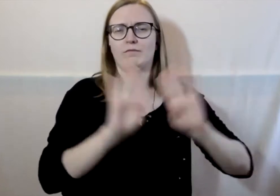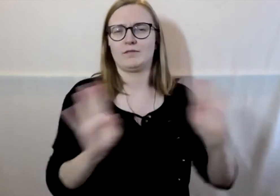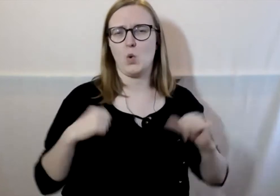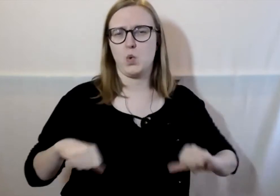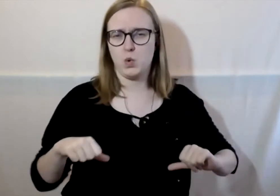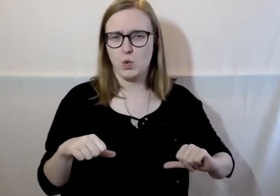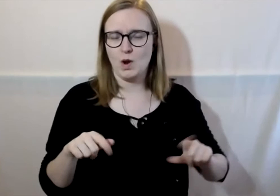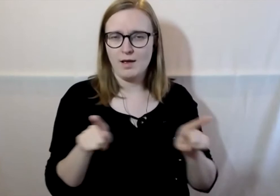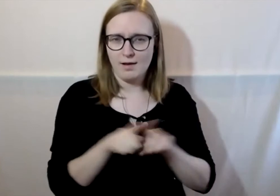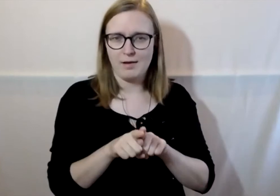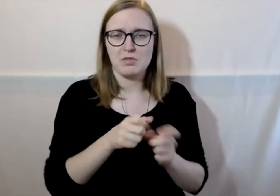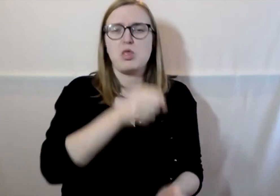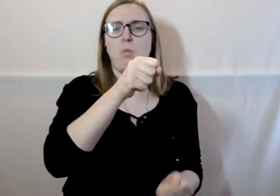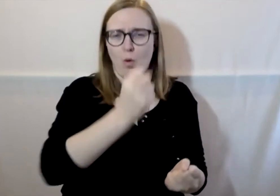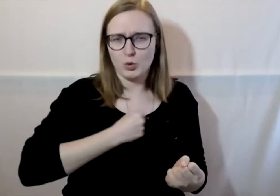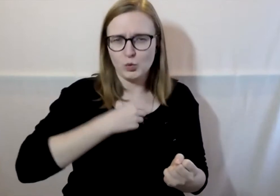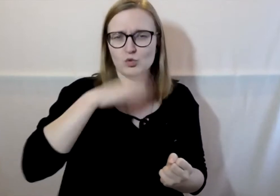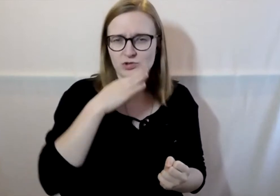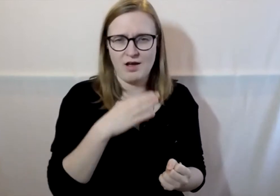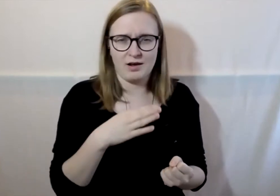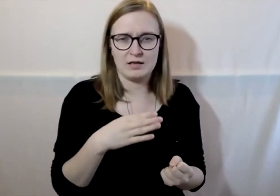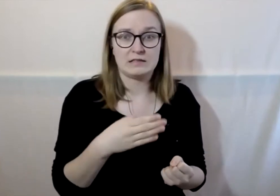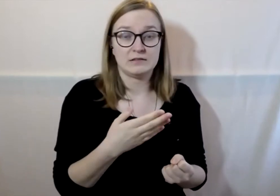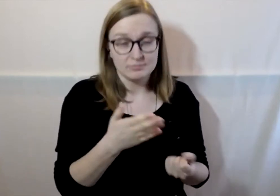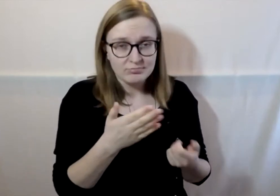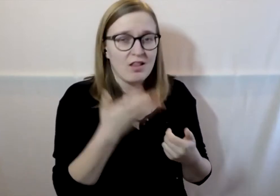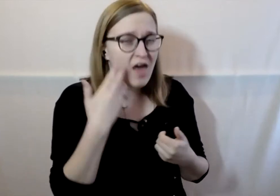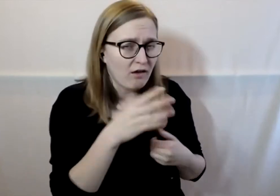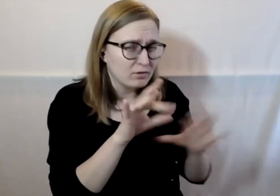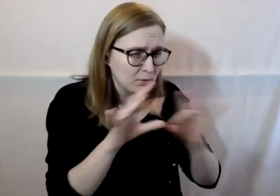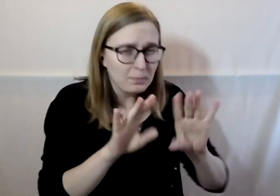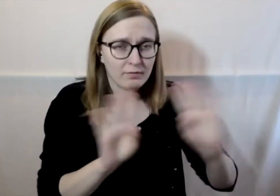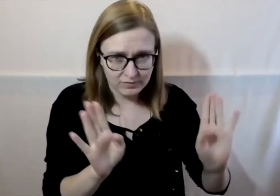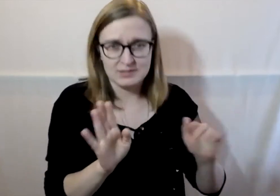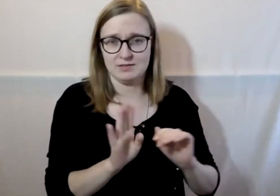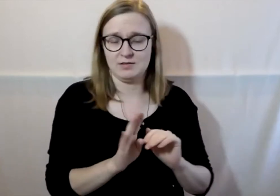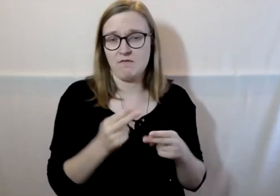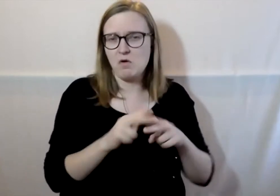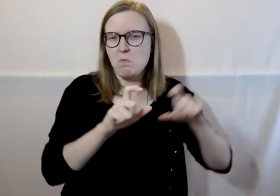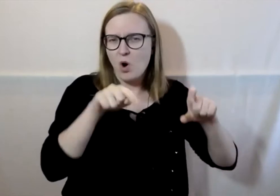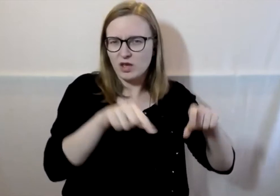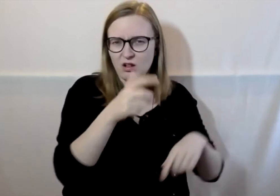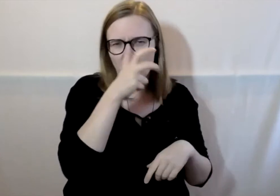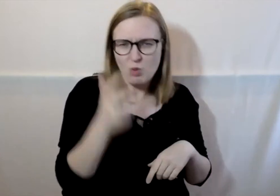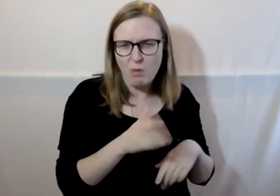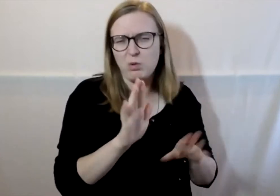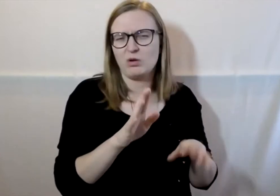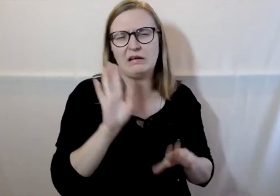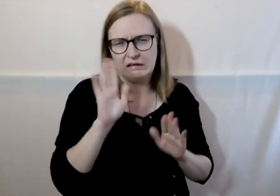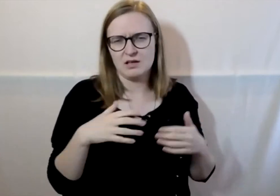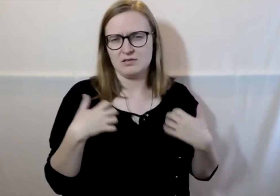the diploma and finish the school as a boring thing, and again challenge of